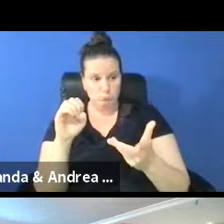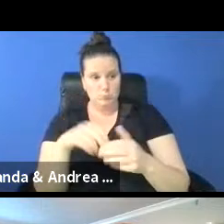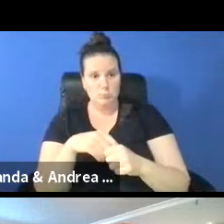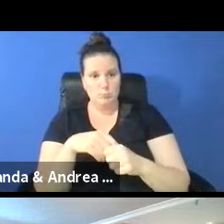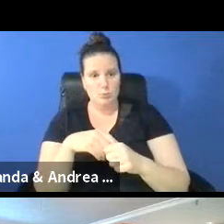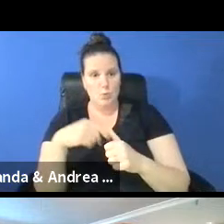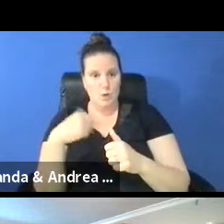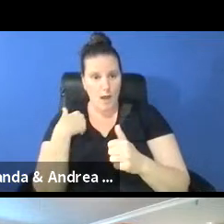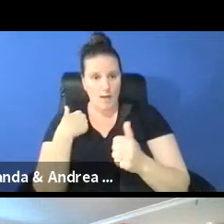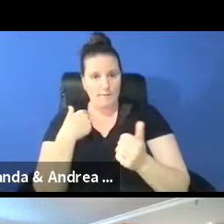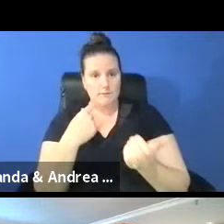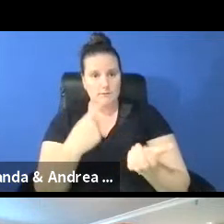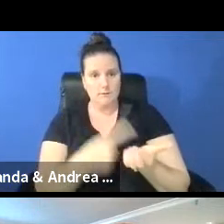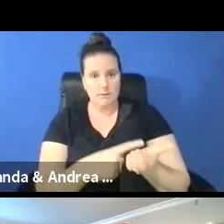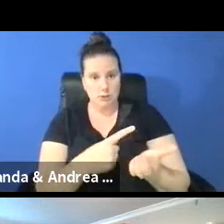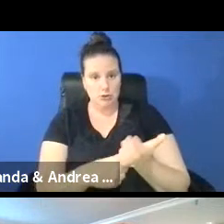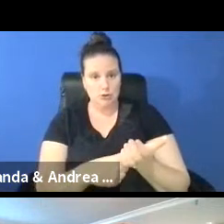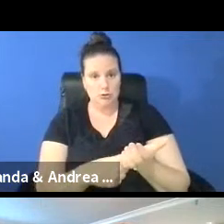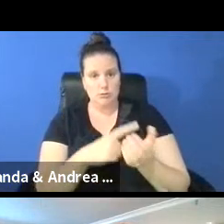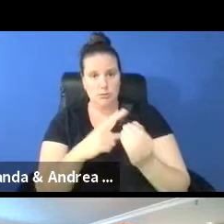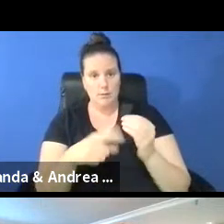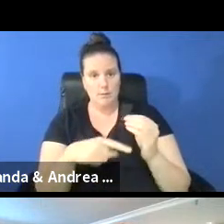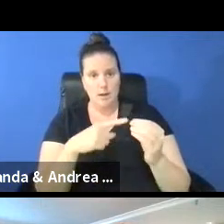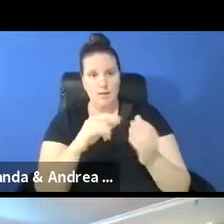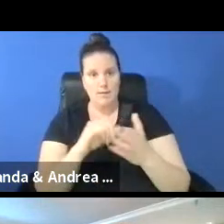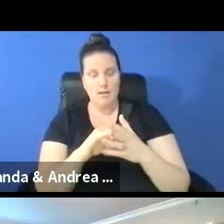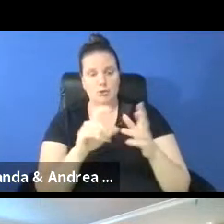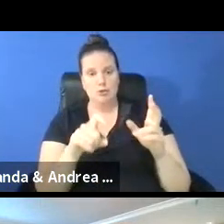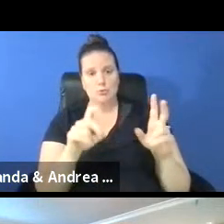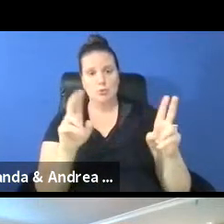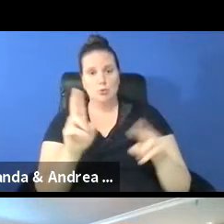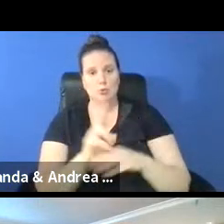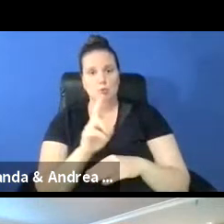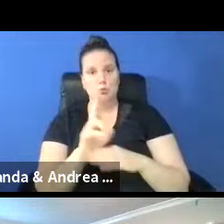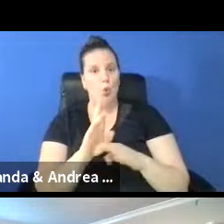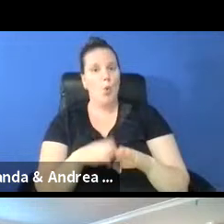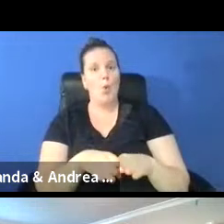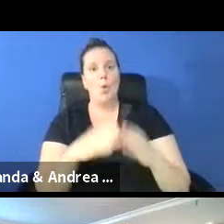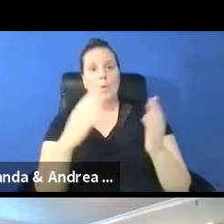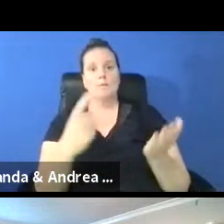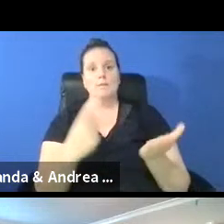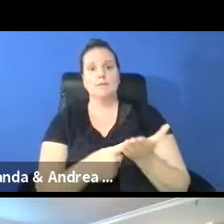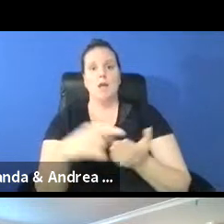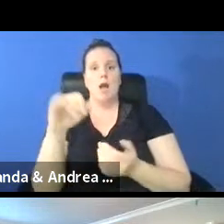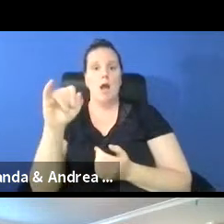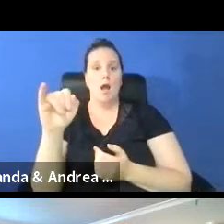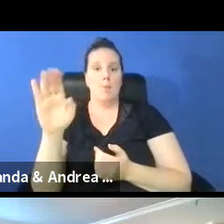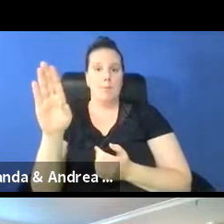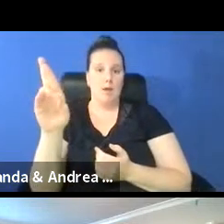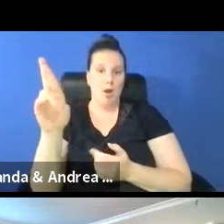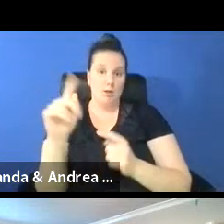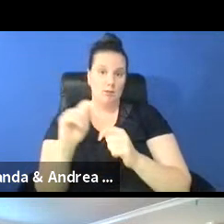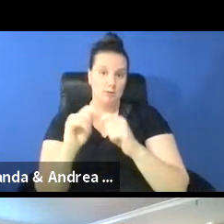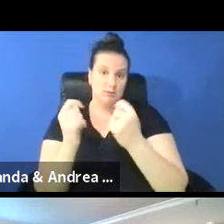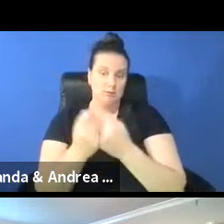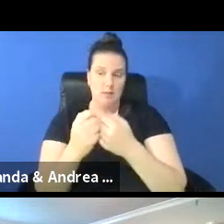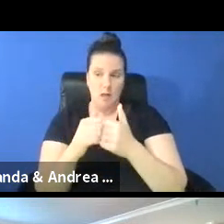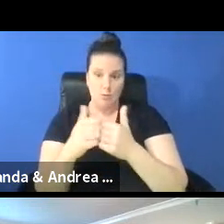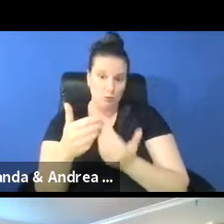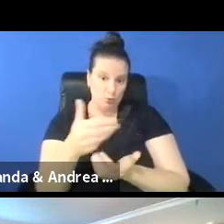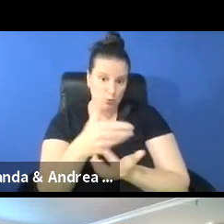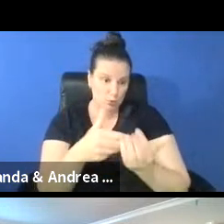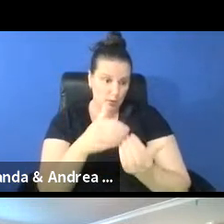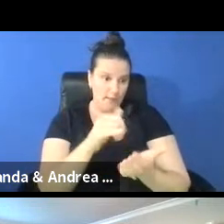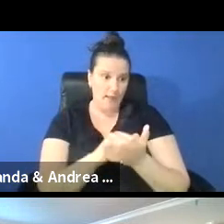We had some discussion that it should be used in open discussion with IBR teams. How do we start to socialize these